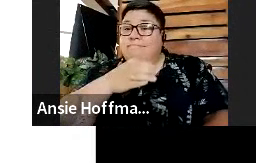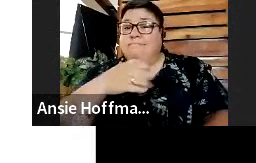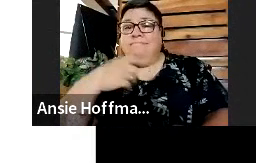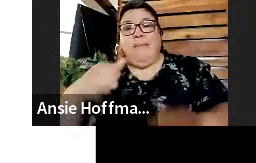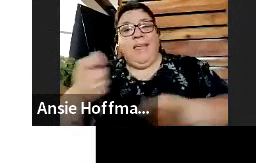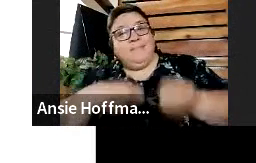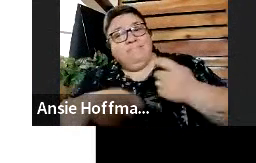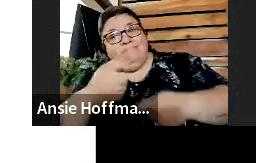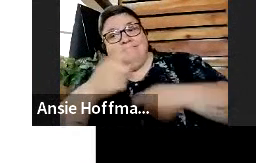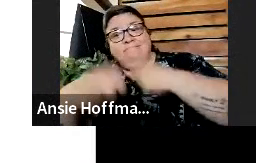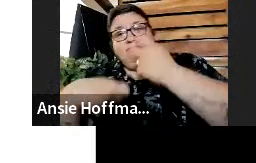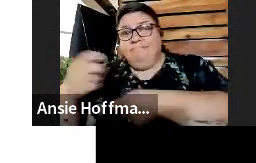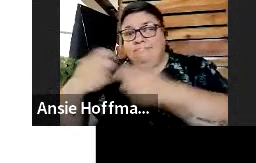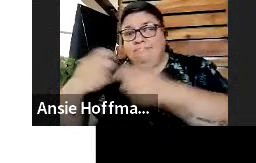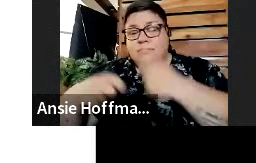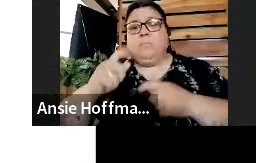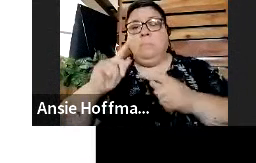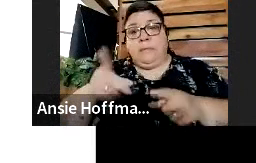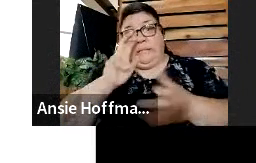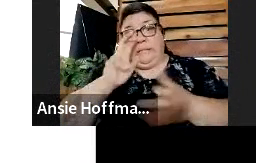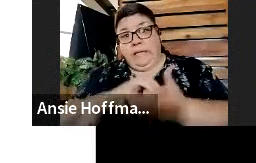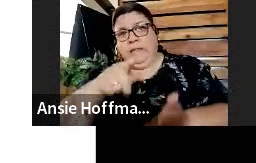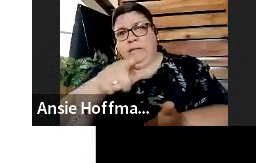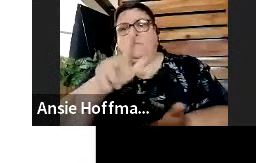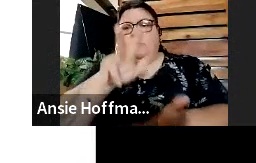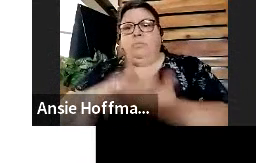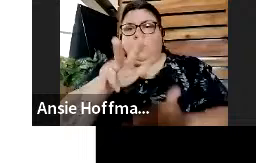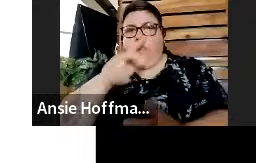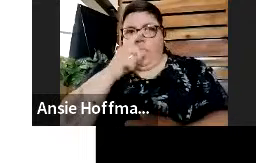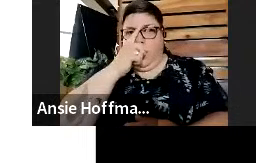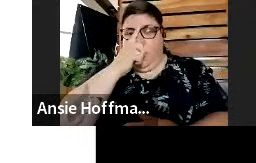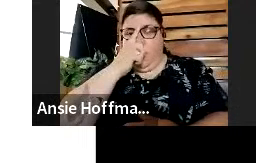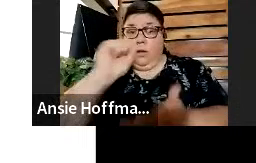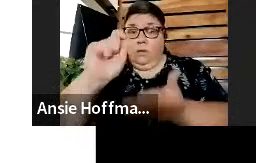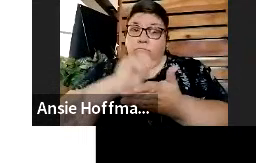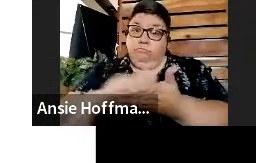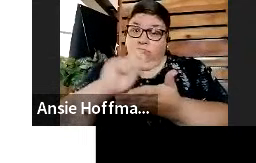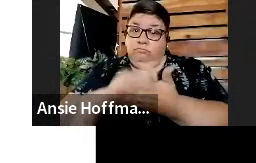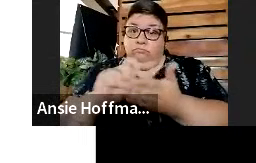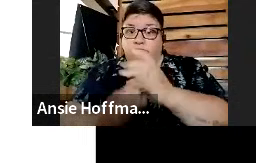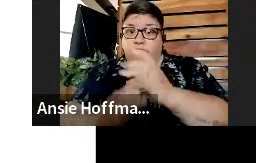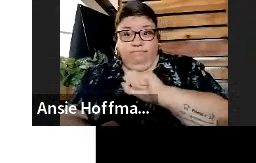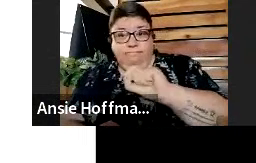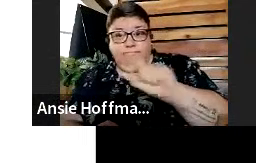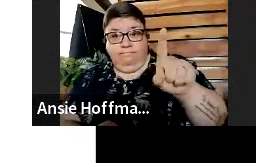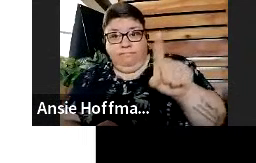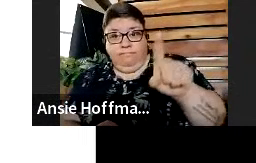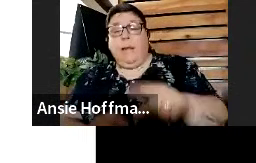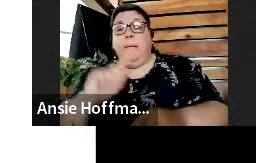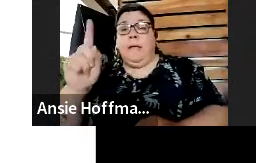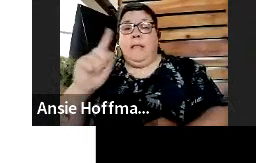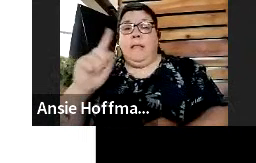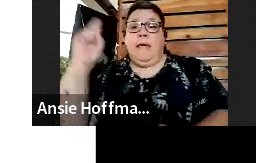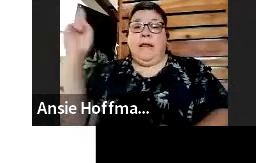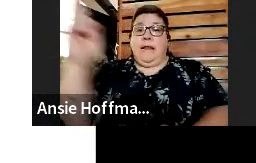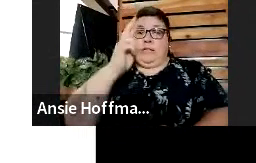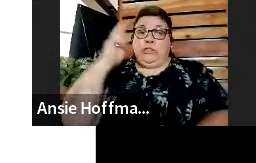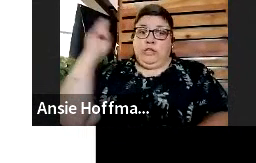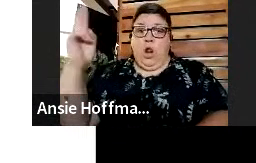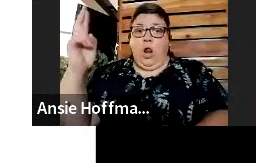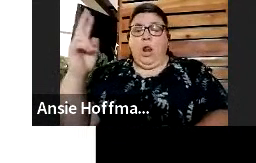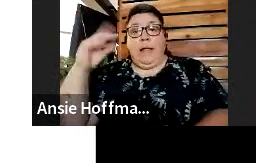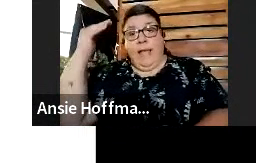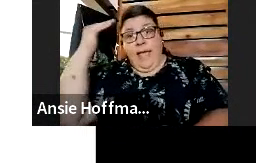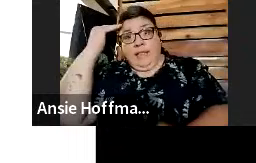tariff determination. The application must be submitted at any regional office or the head office